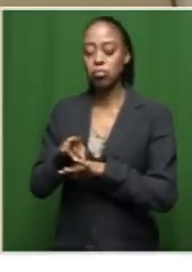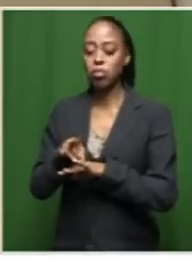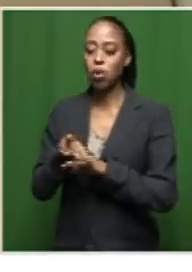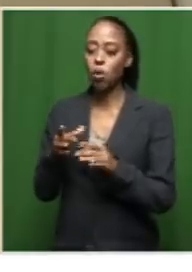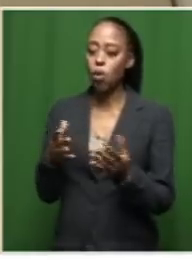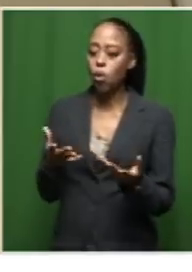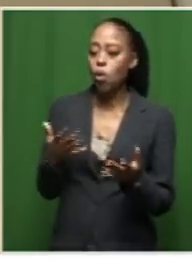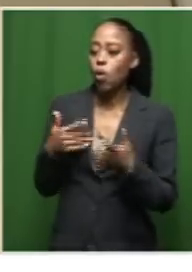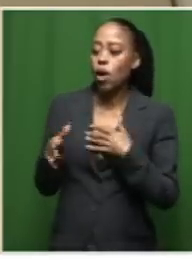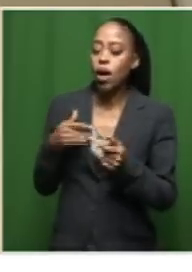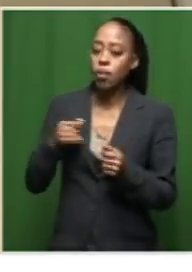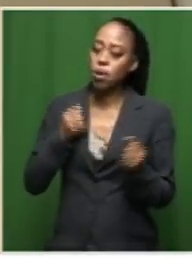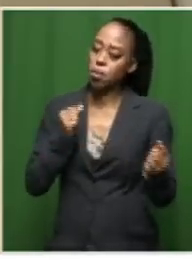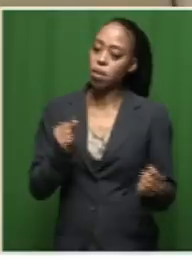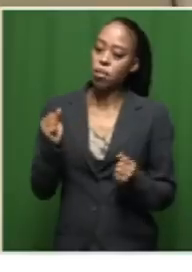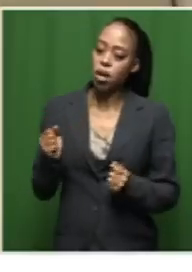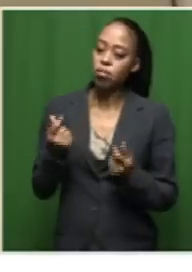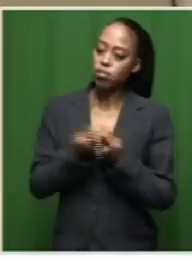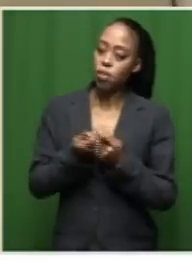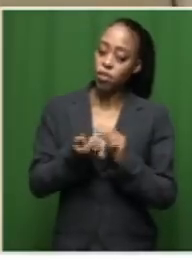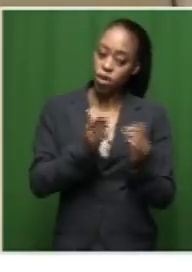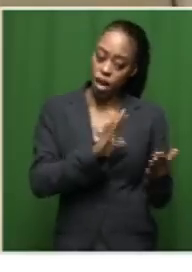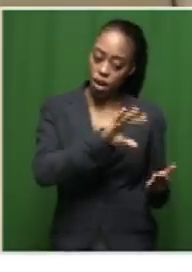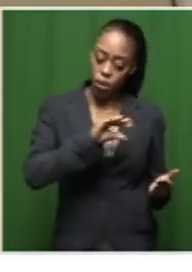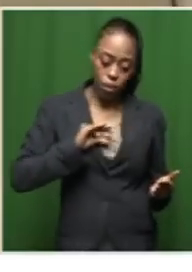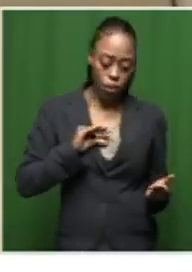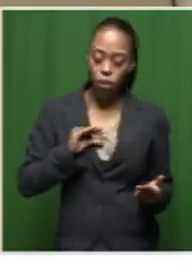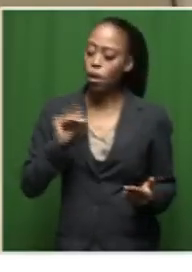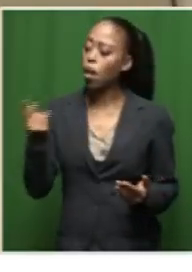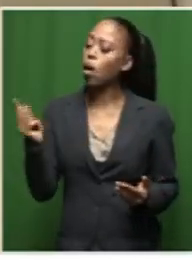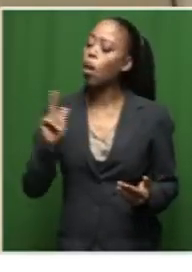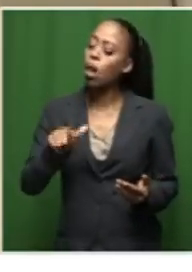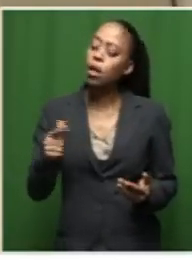or in whichever way, I'm still entitled to something. Mm. Only